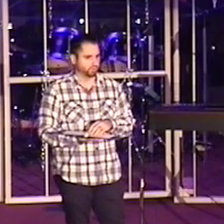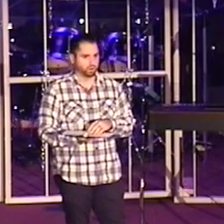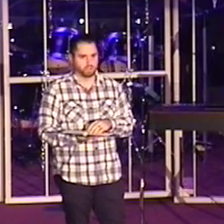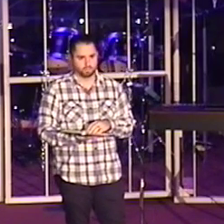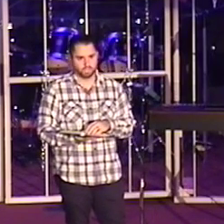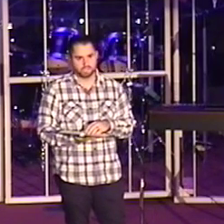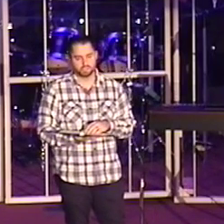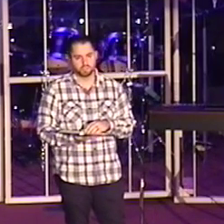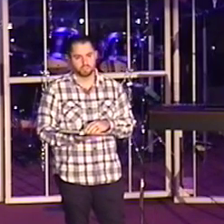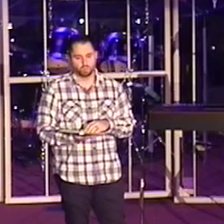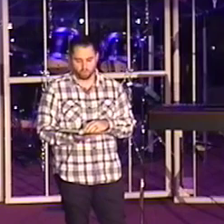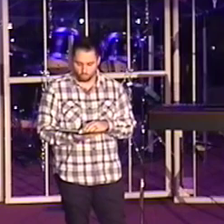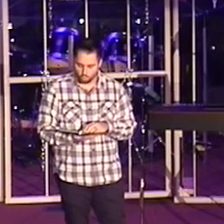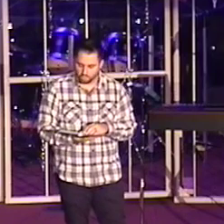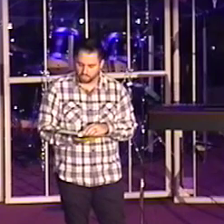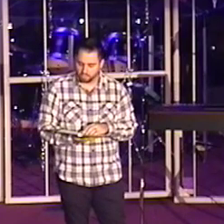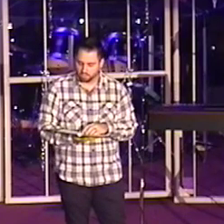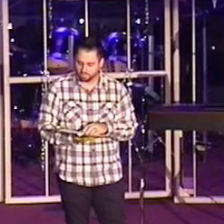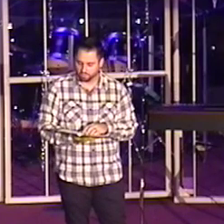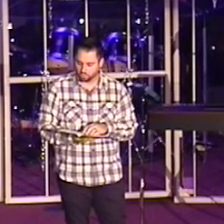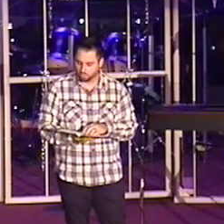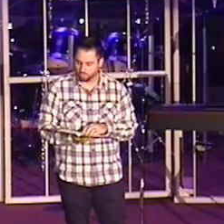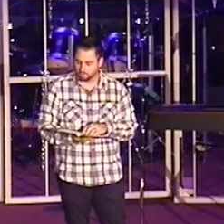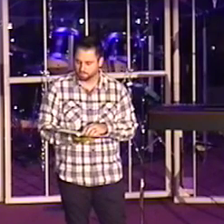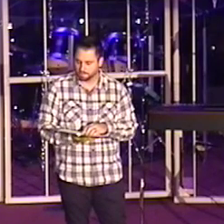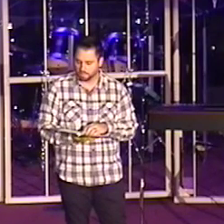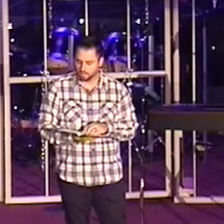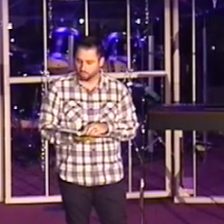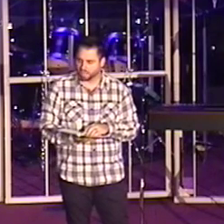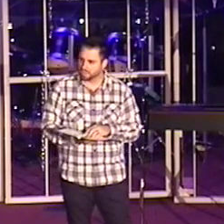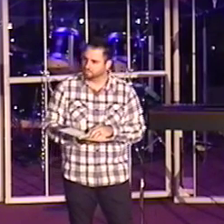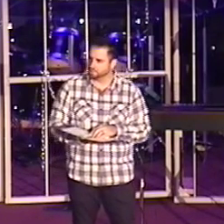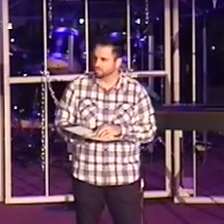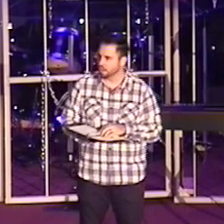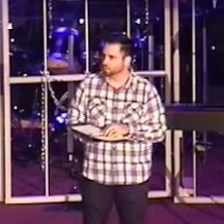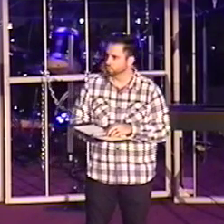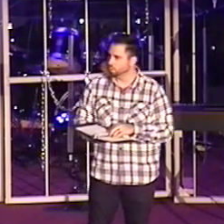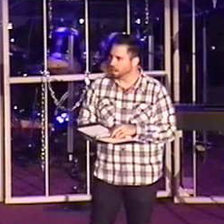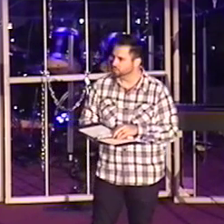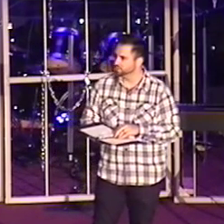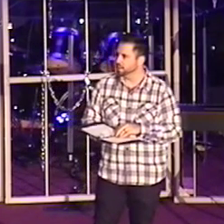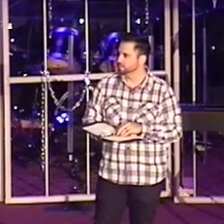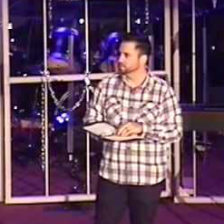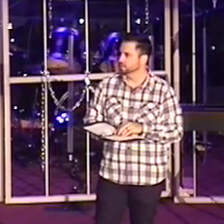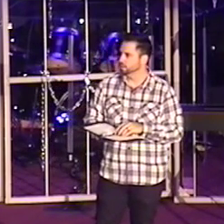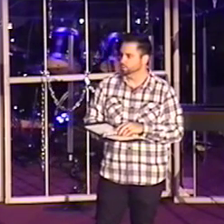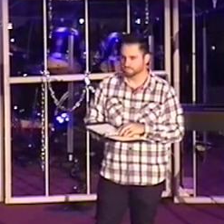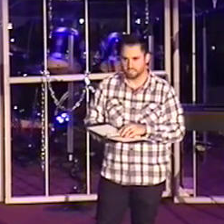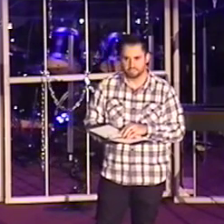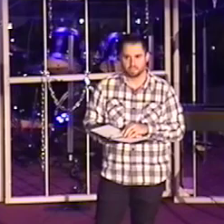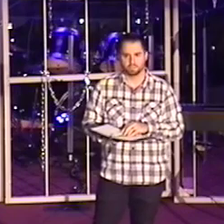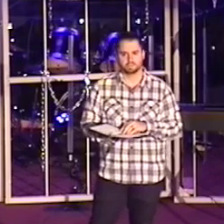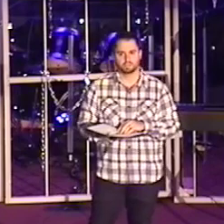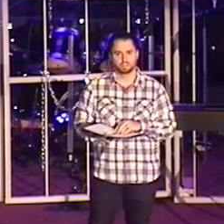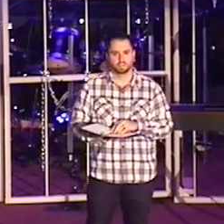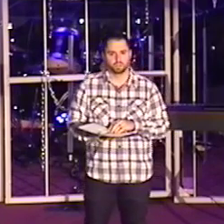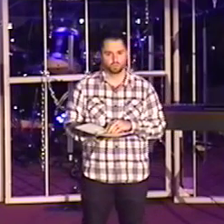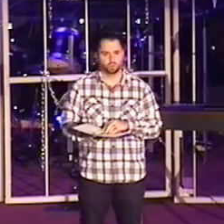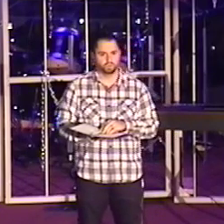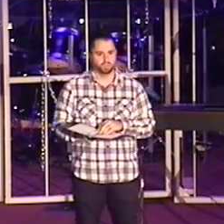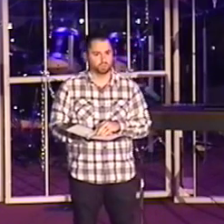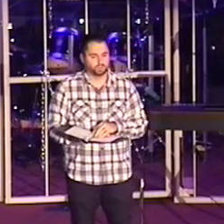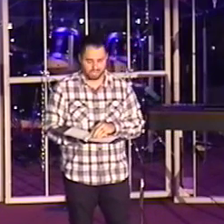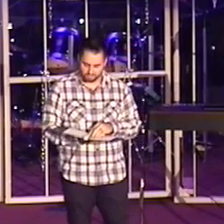bosses or for our companies. We are working for the Lord. We have a Heavenly Father who watches us, who sees us,